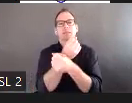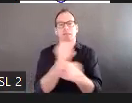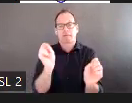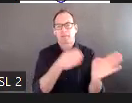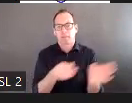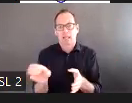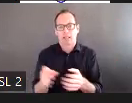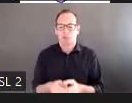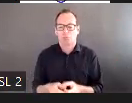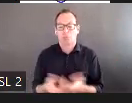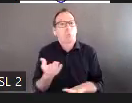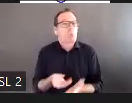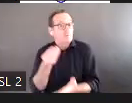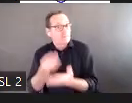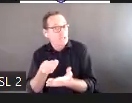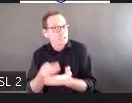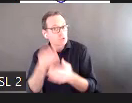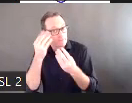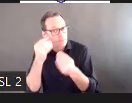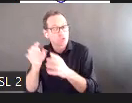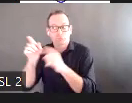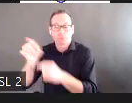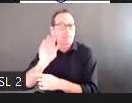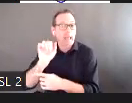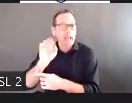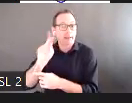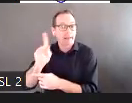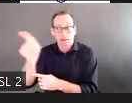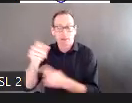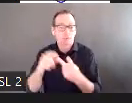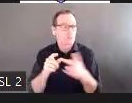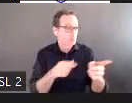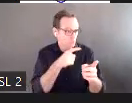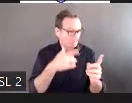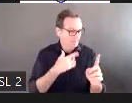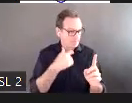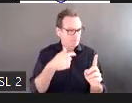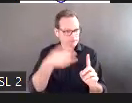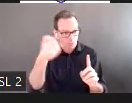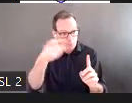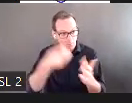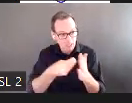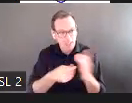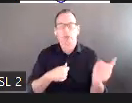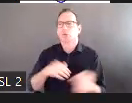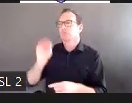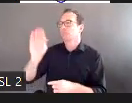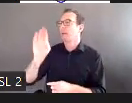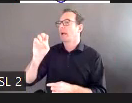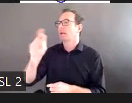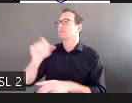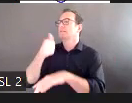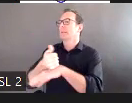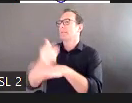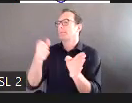What prevention is in place at the bank? Is there a need for a power of attorney? Is there a need for the bank to